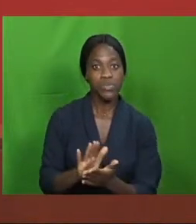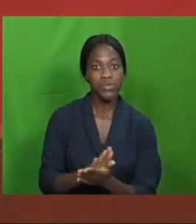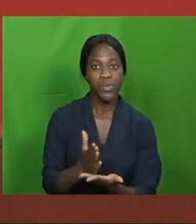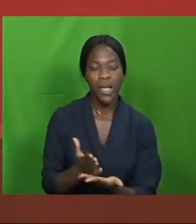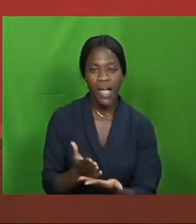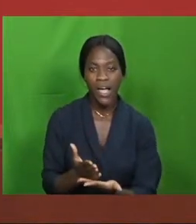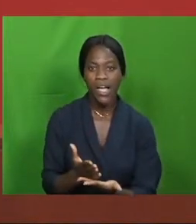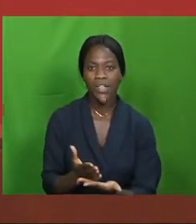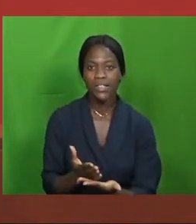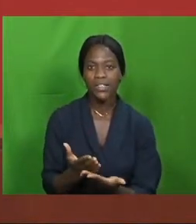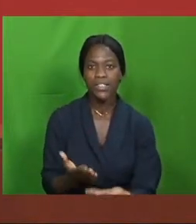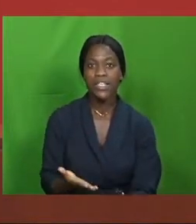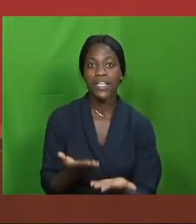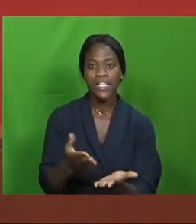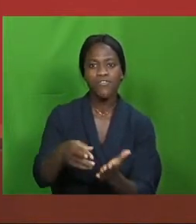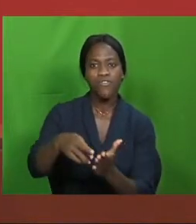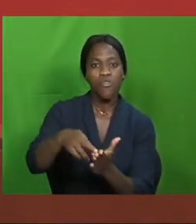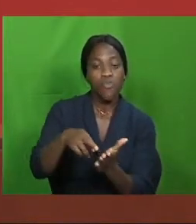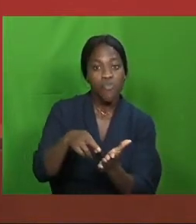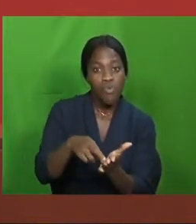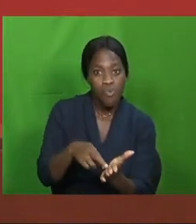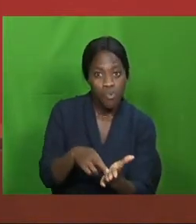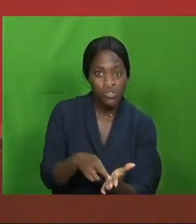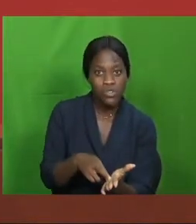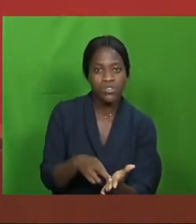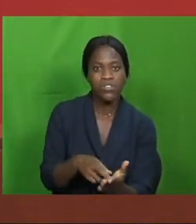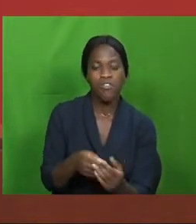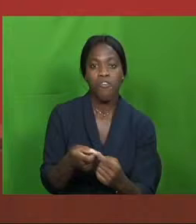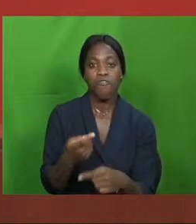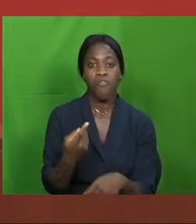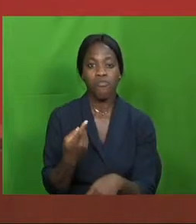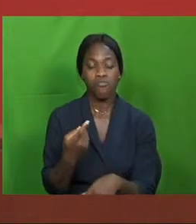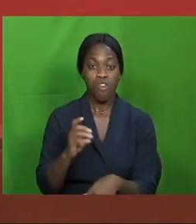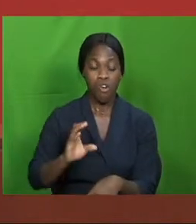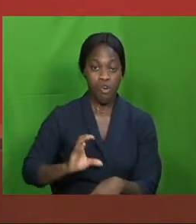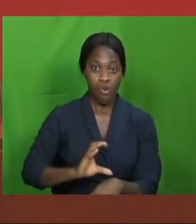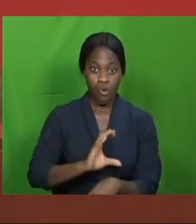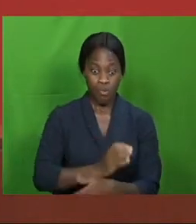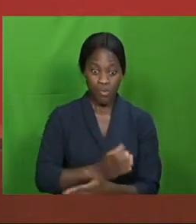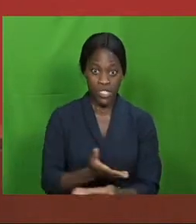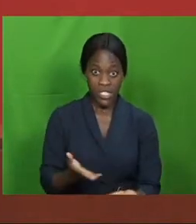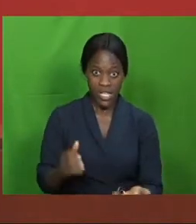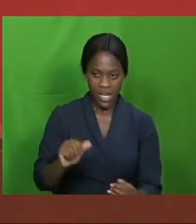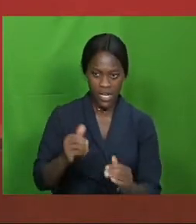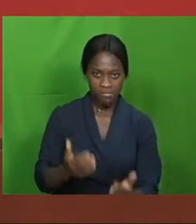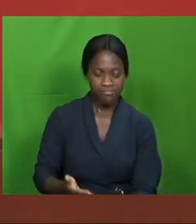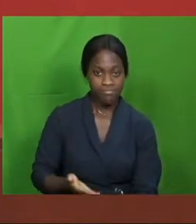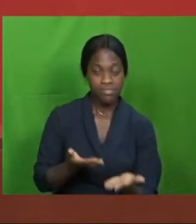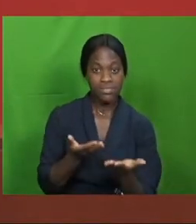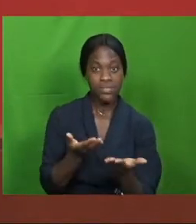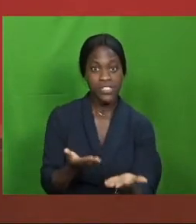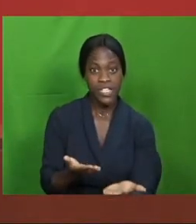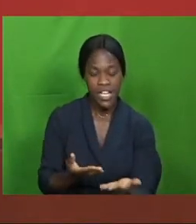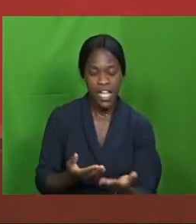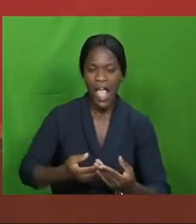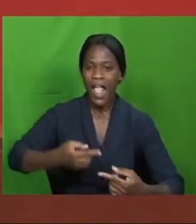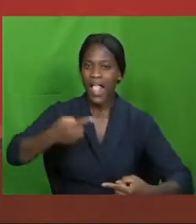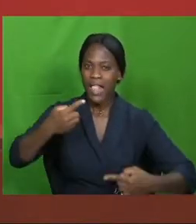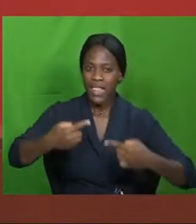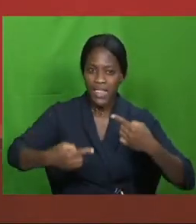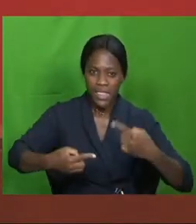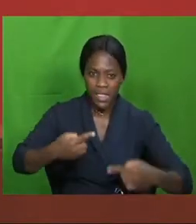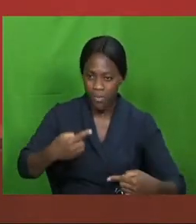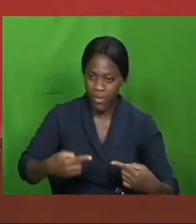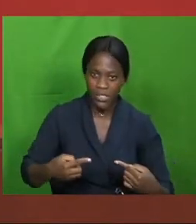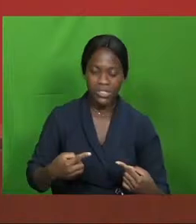is in the form of a report of a committee of this House may be laid and debated using